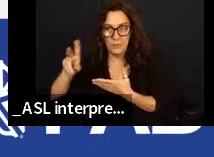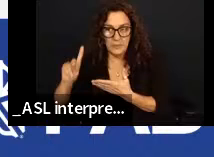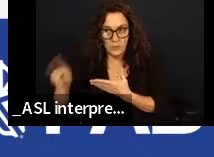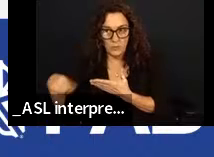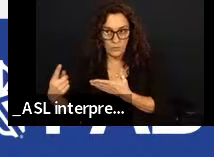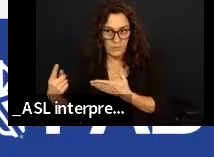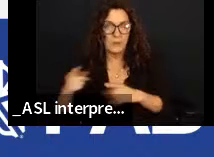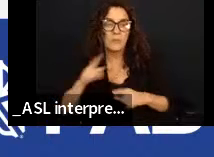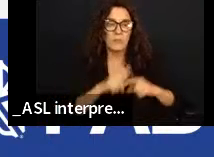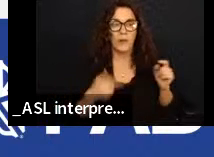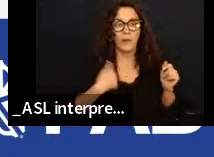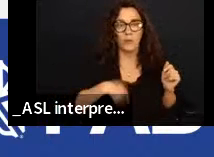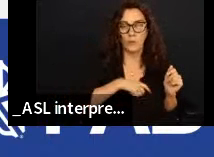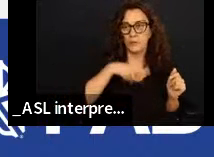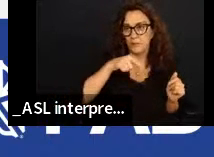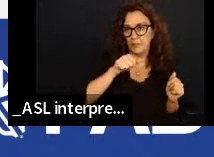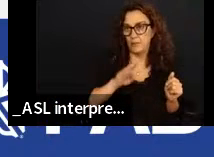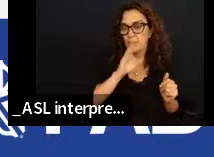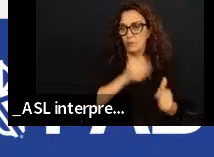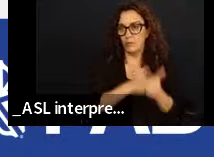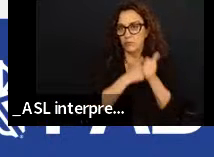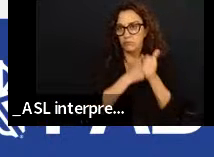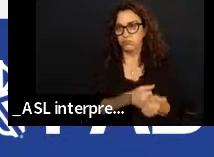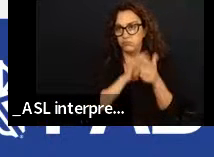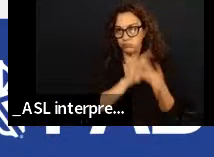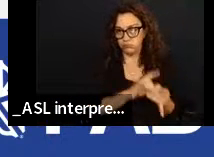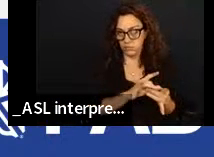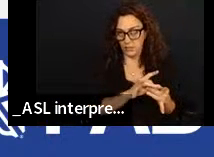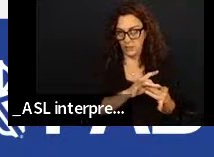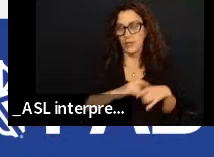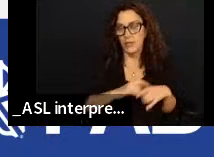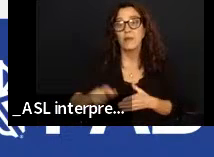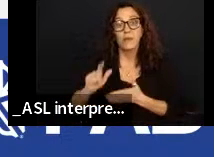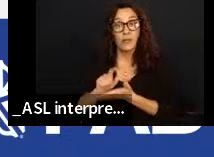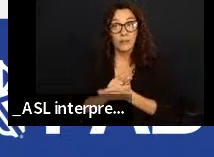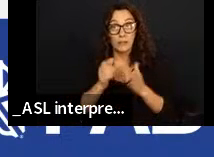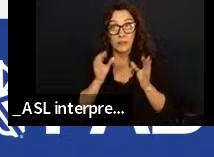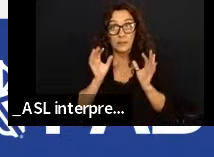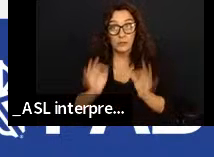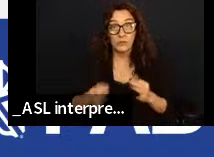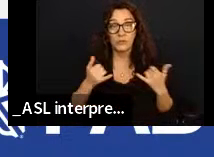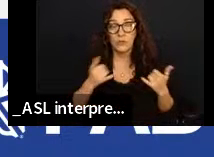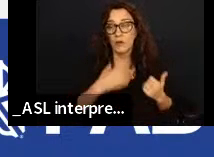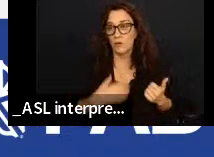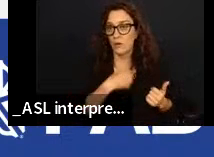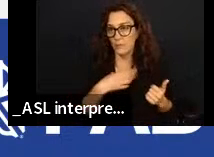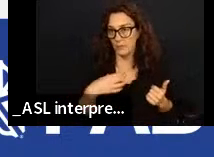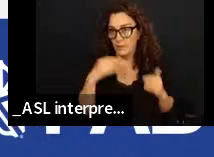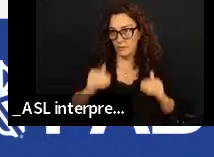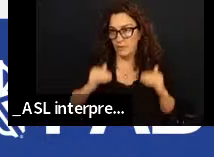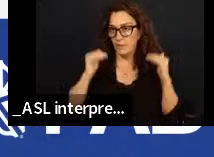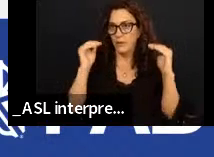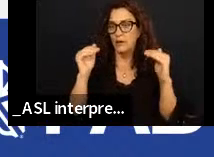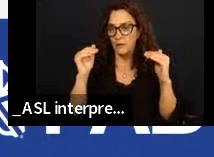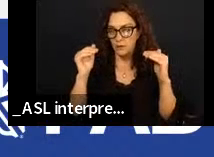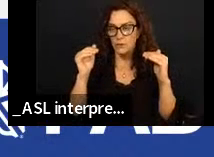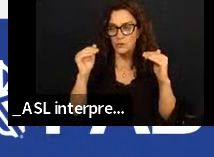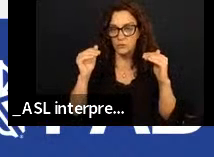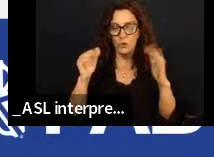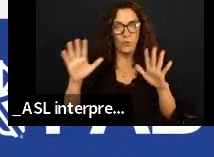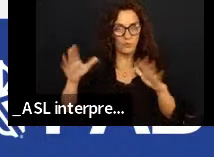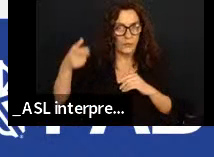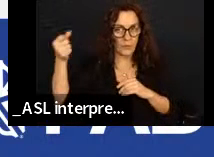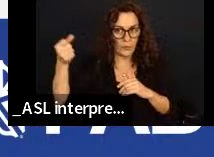to discipline. That legal decision is currently on appeal, so it's possible that could change in the future. But for now, the